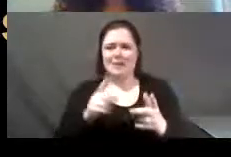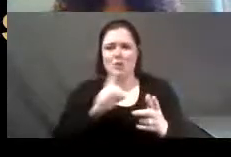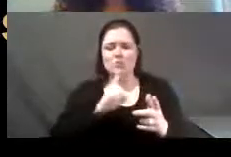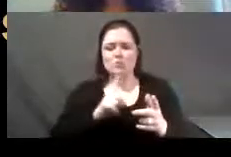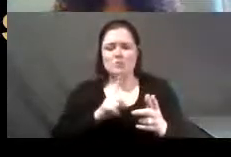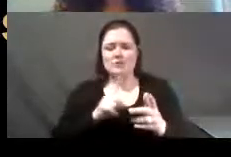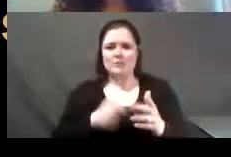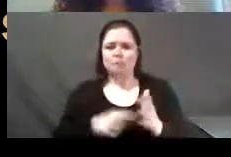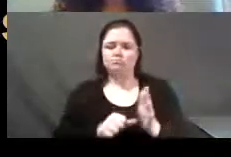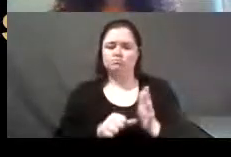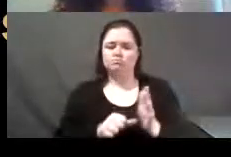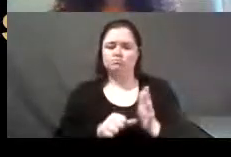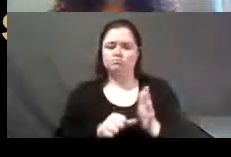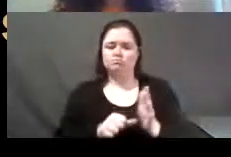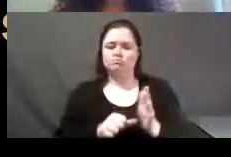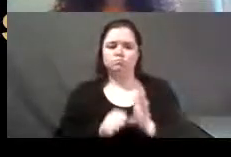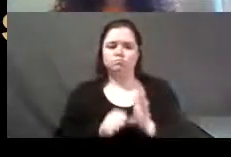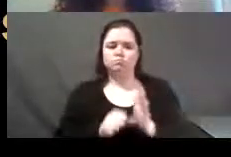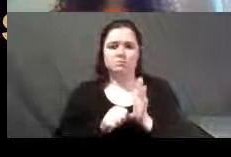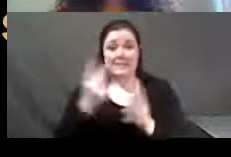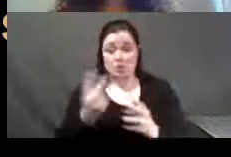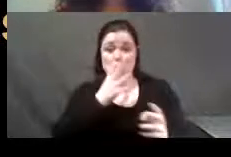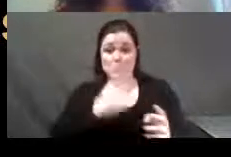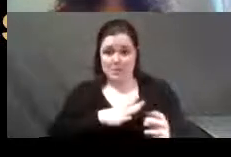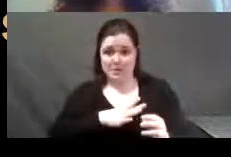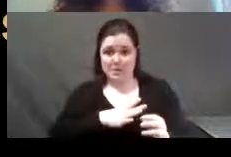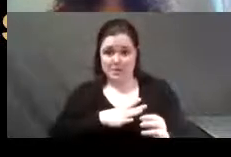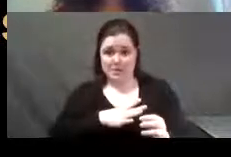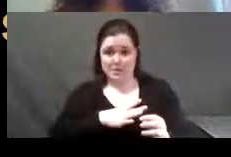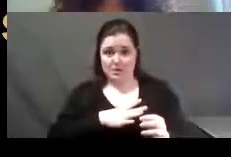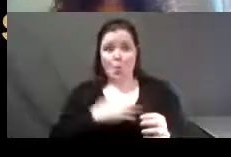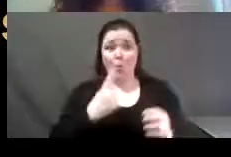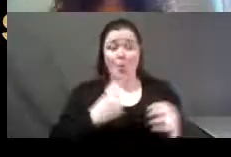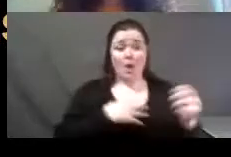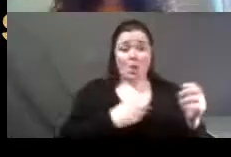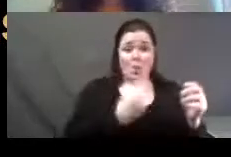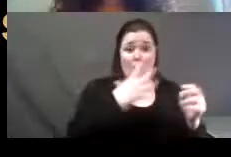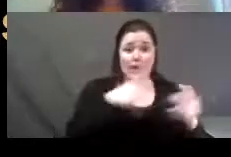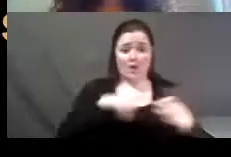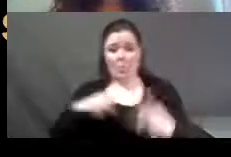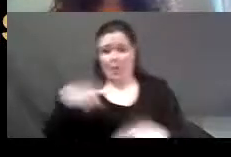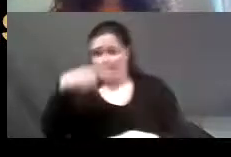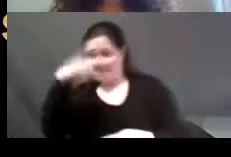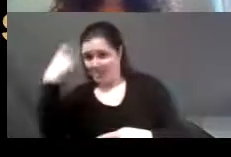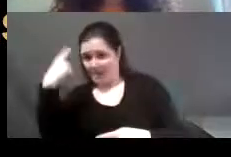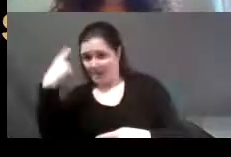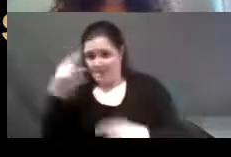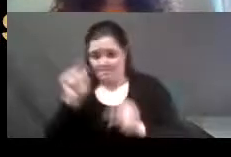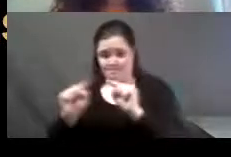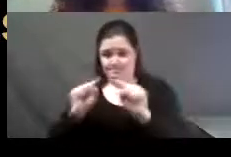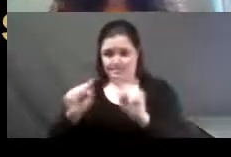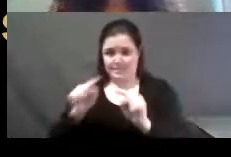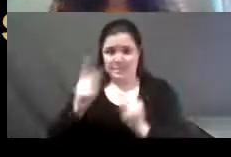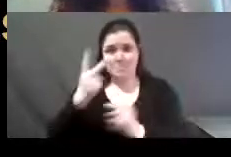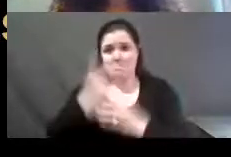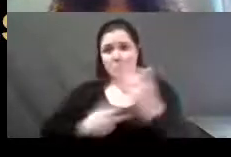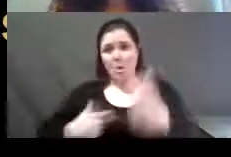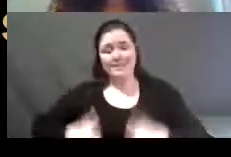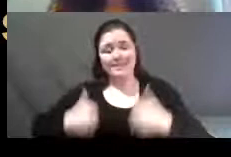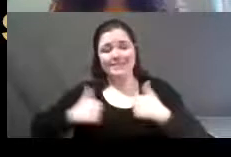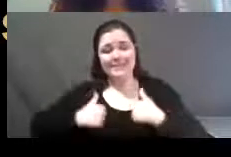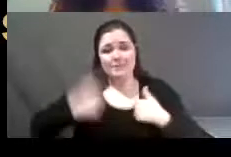about them is these are two women, one is white, one is Black, and they both lived with mental health